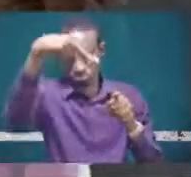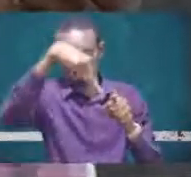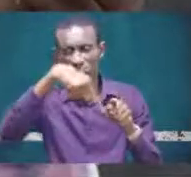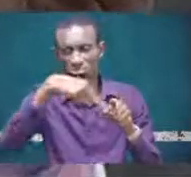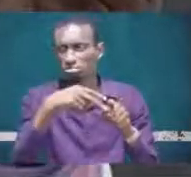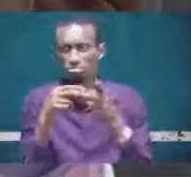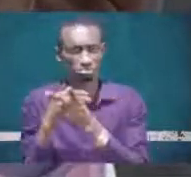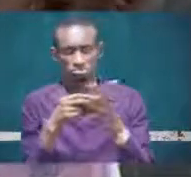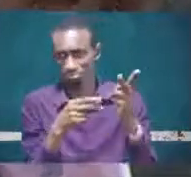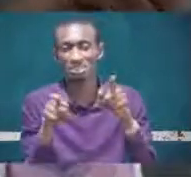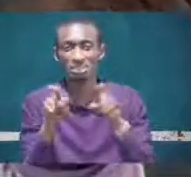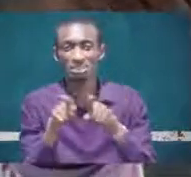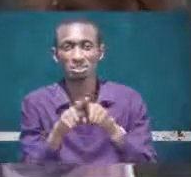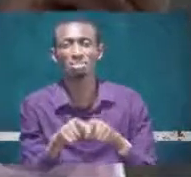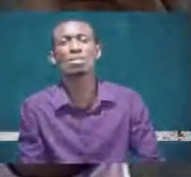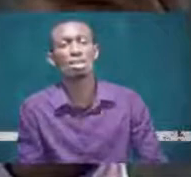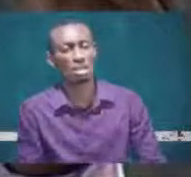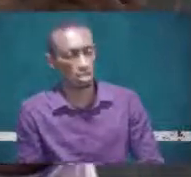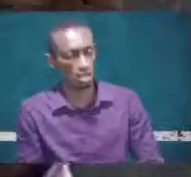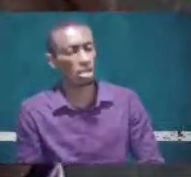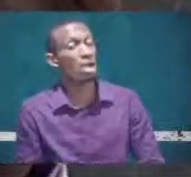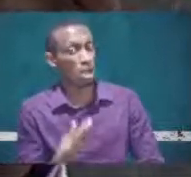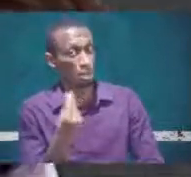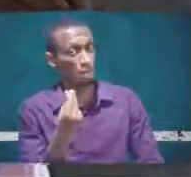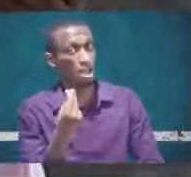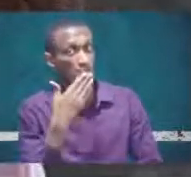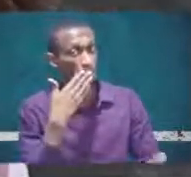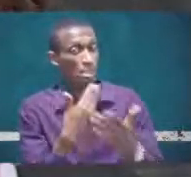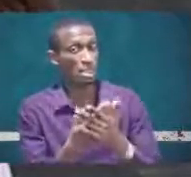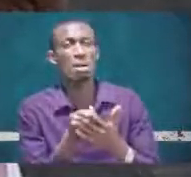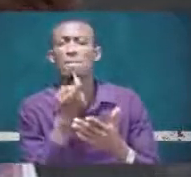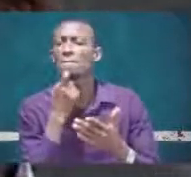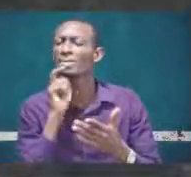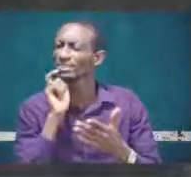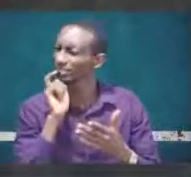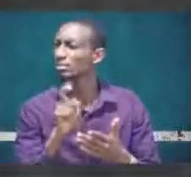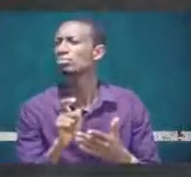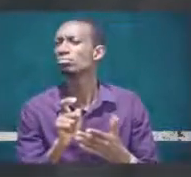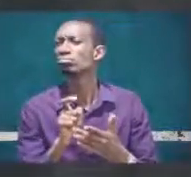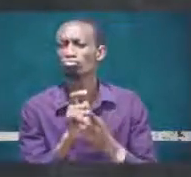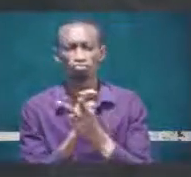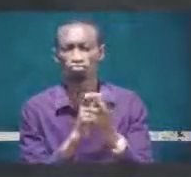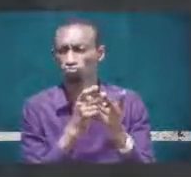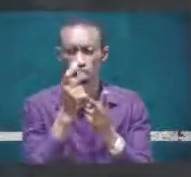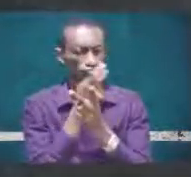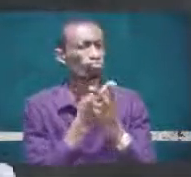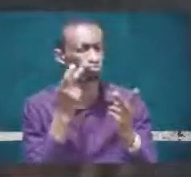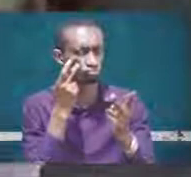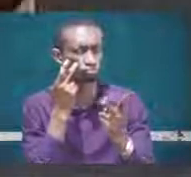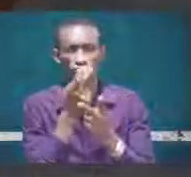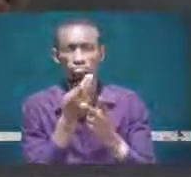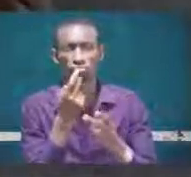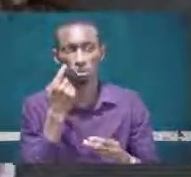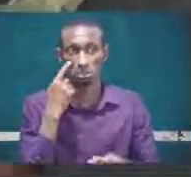be good, they should look similar. It should be homogeneous. And when you look at these other